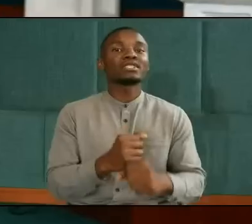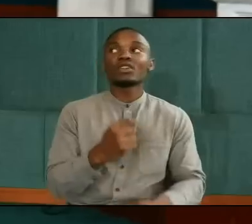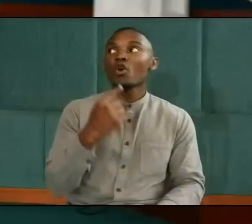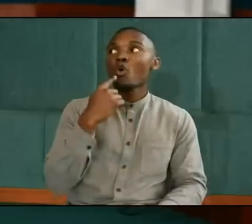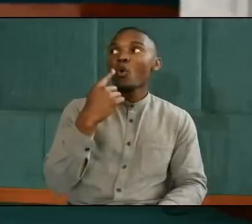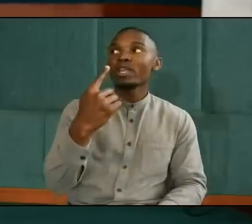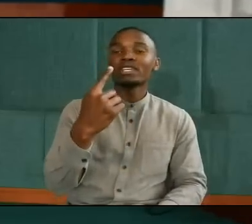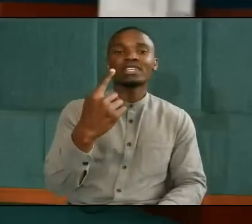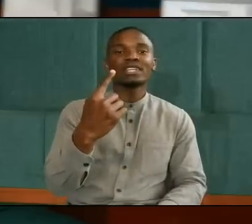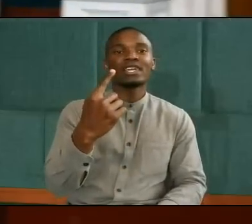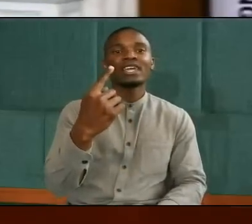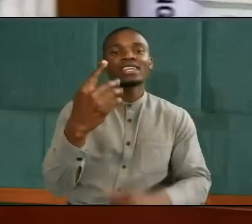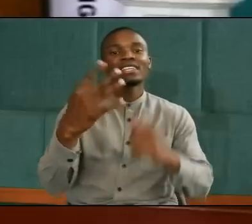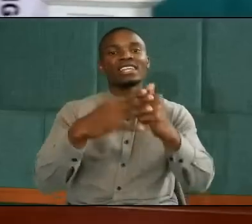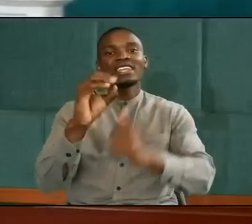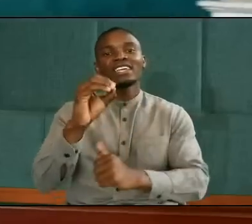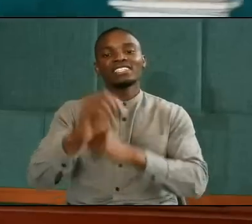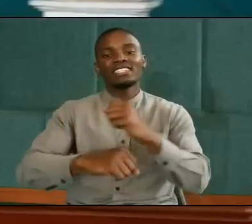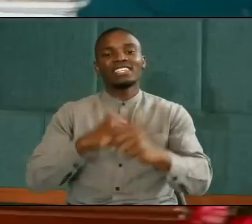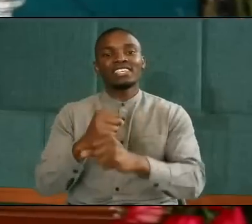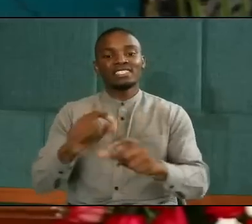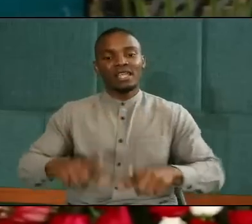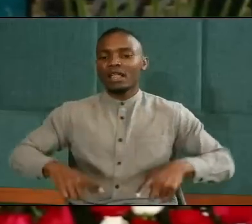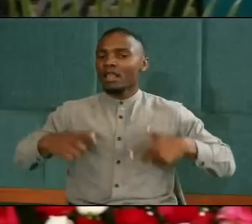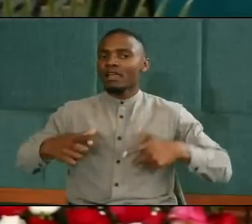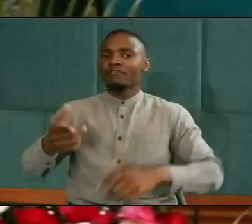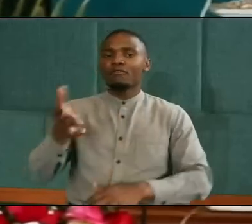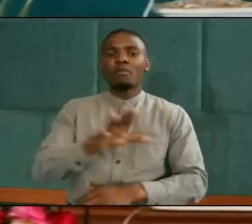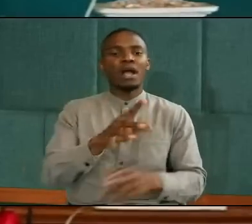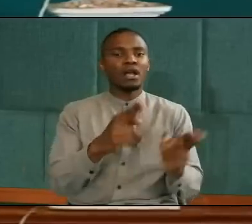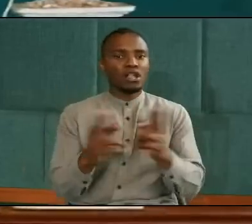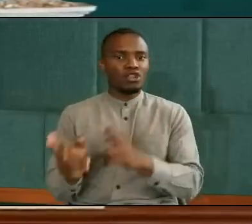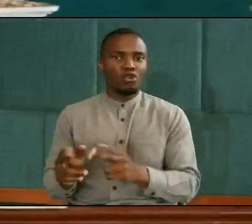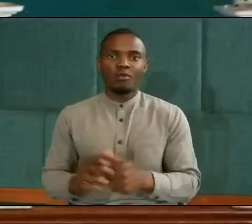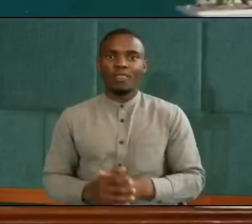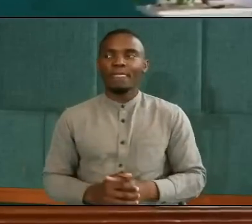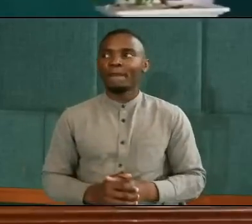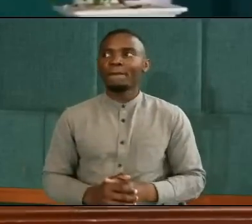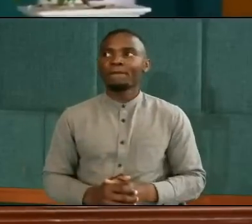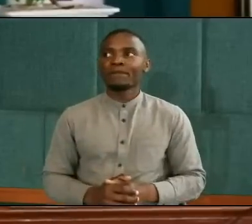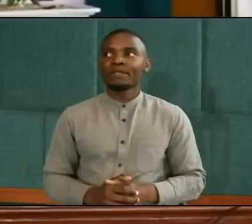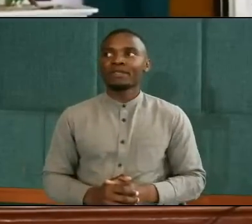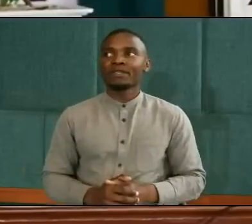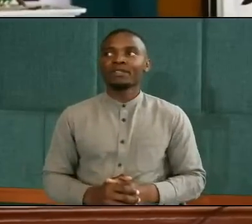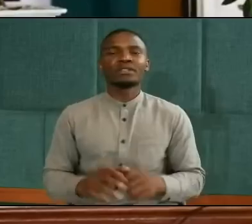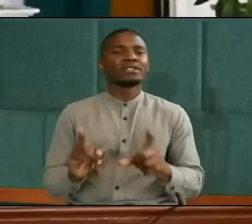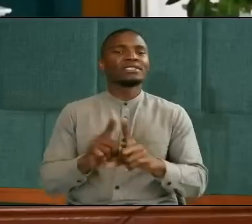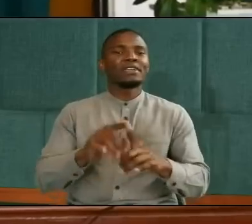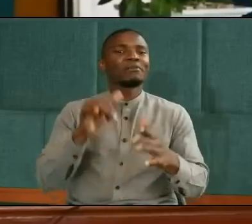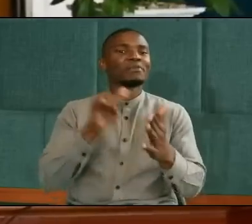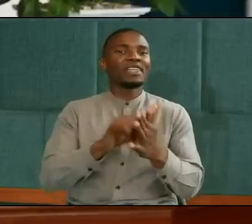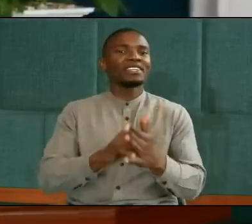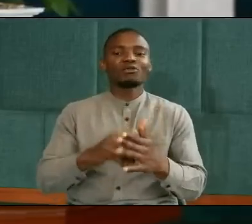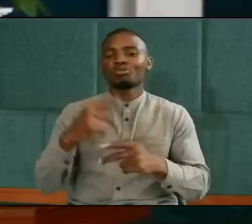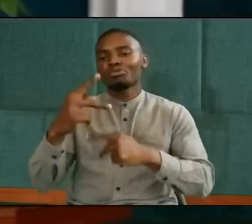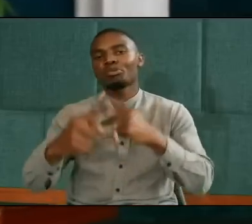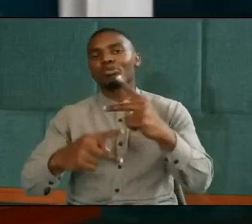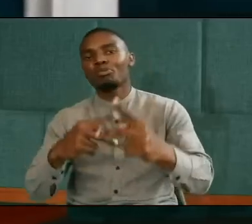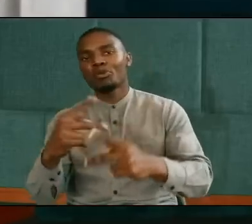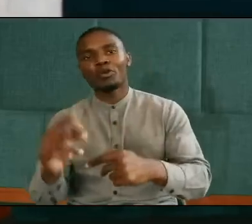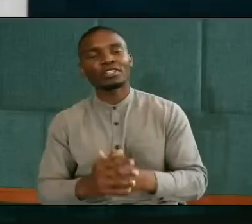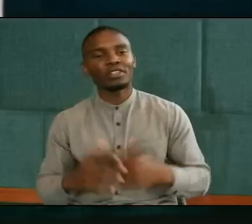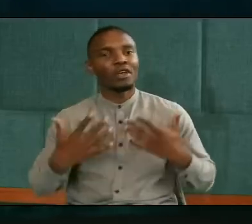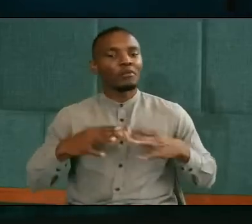190 years. Life went back to normal, as is the pattern. People